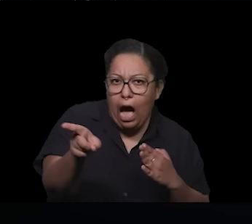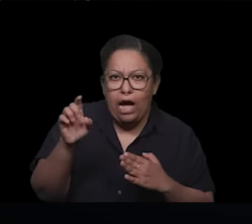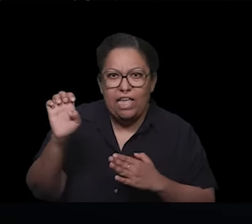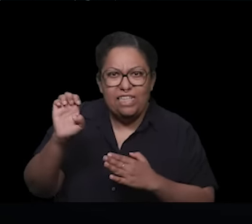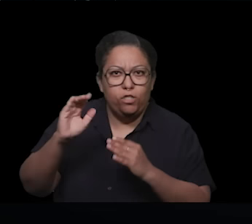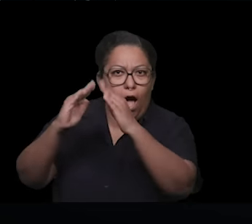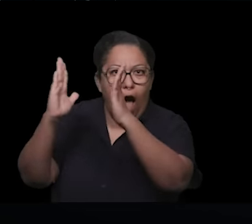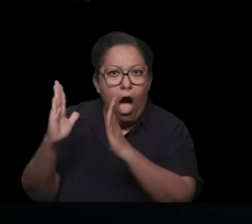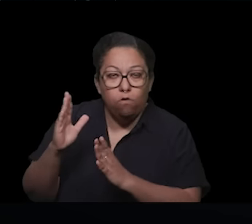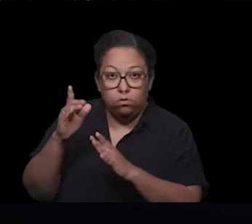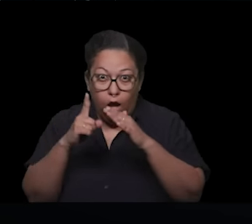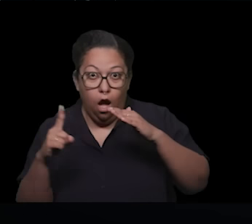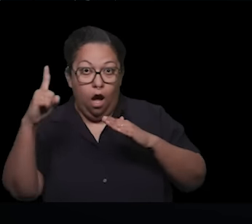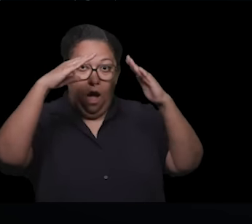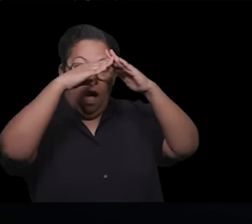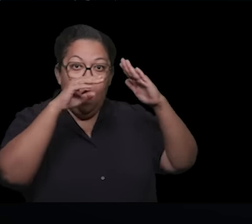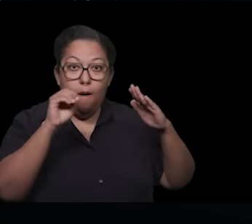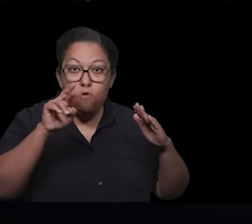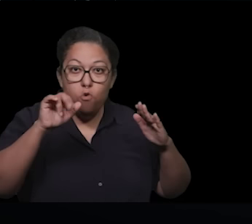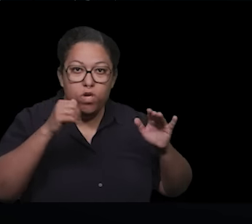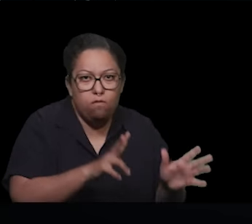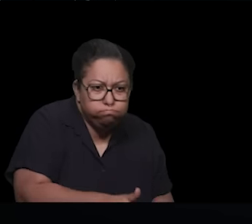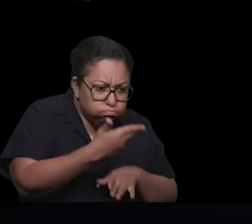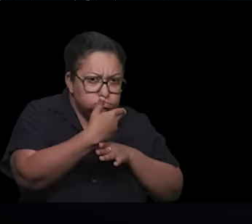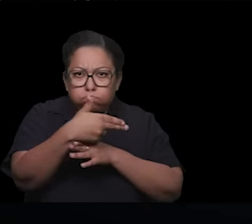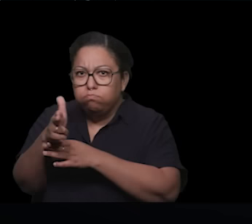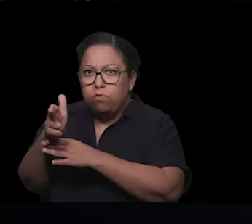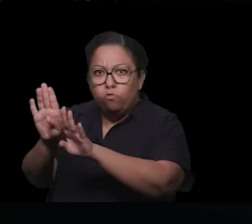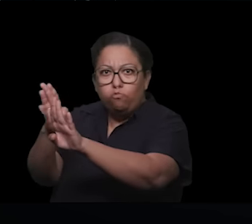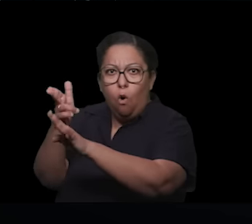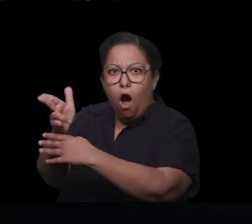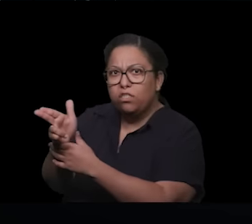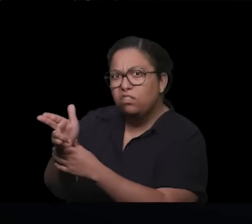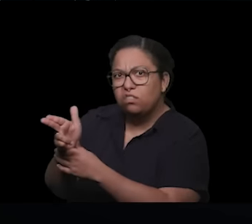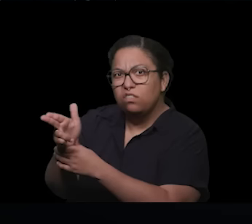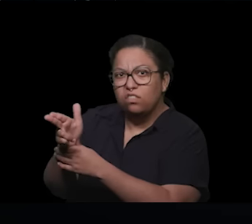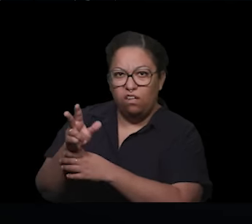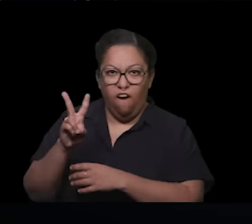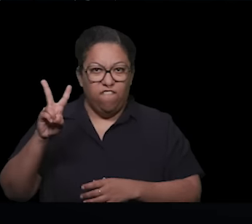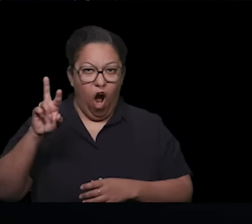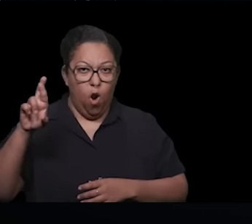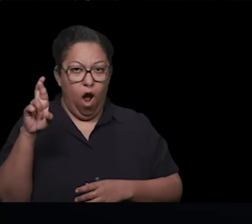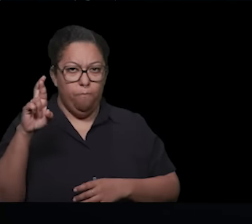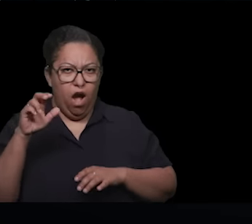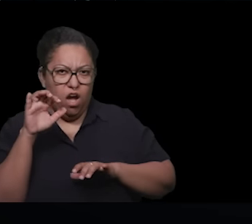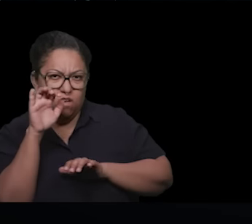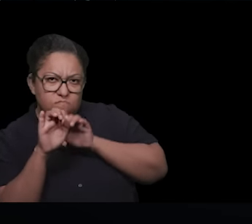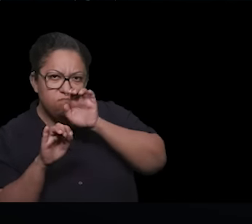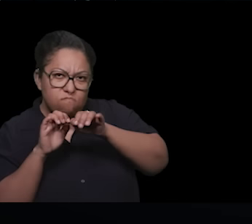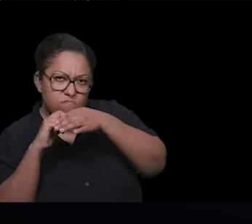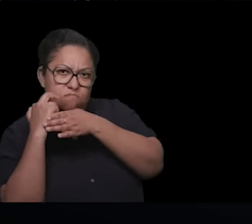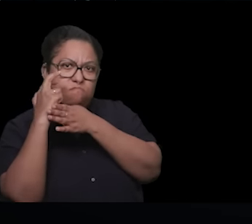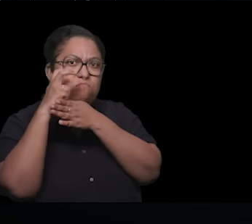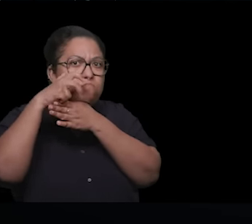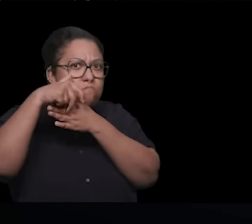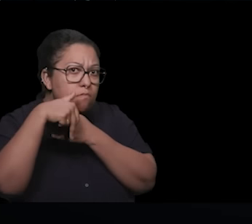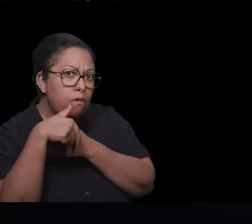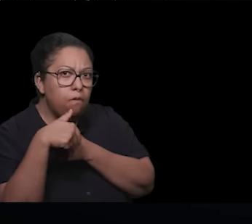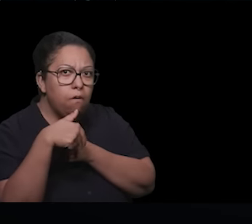toward Etienne's house. In the attic, Marie grabs the gun and aims at the doorway. Von Rumpel climbs the steps on the other